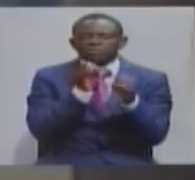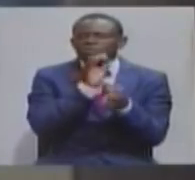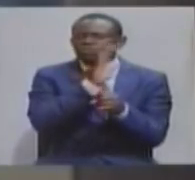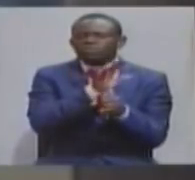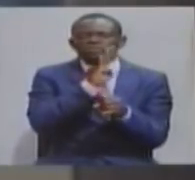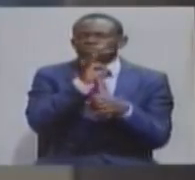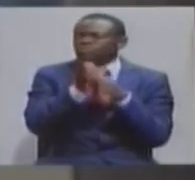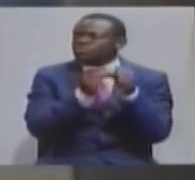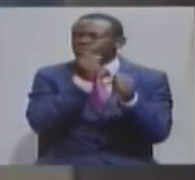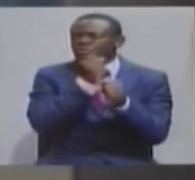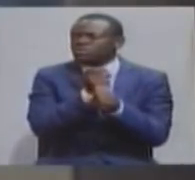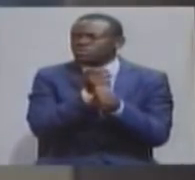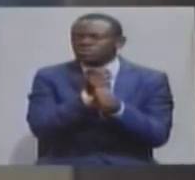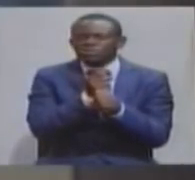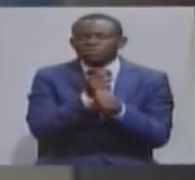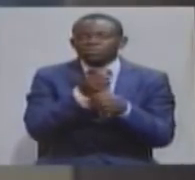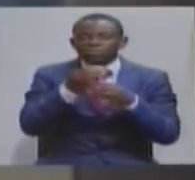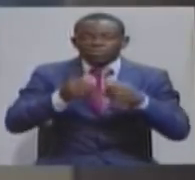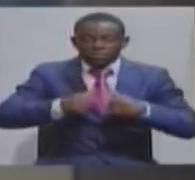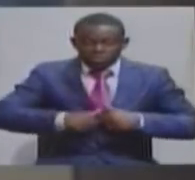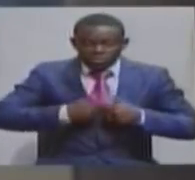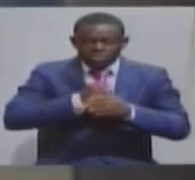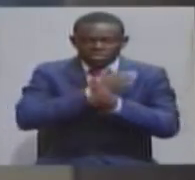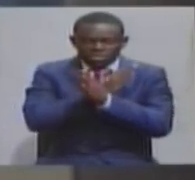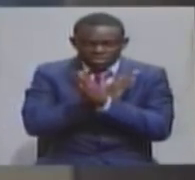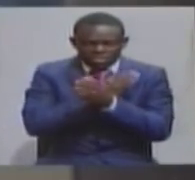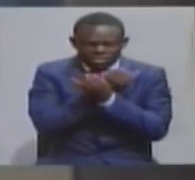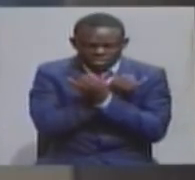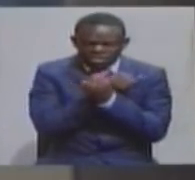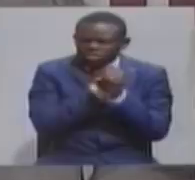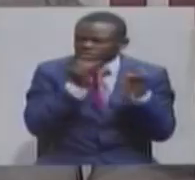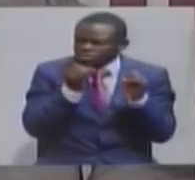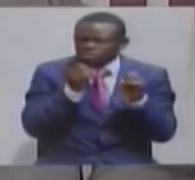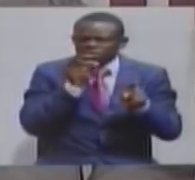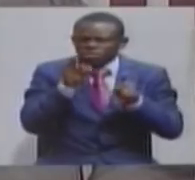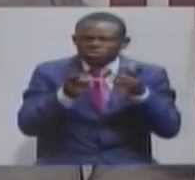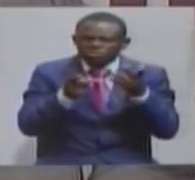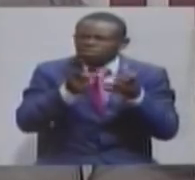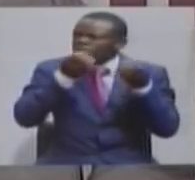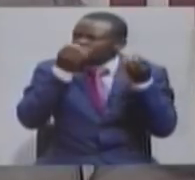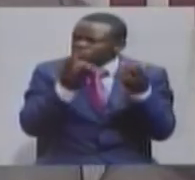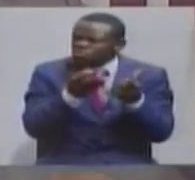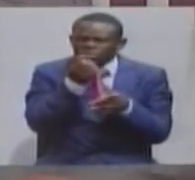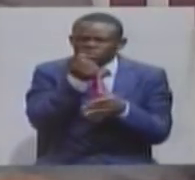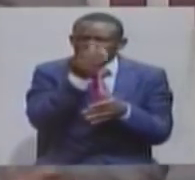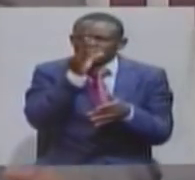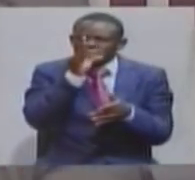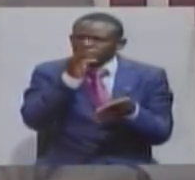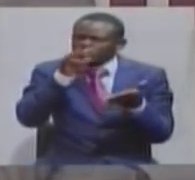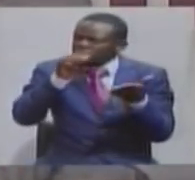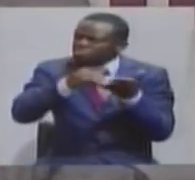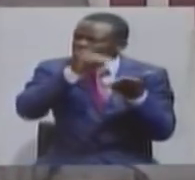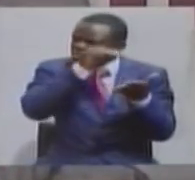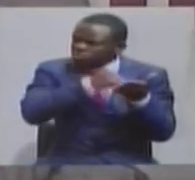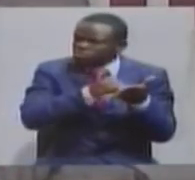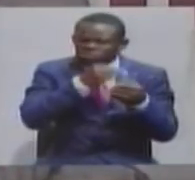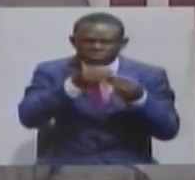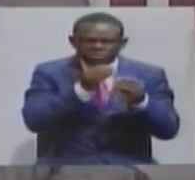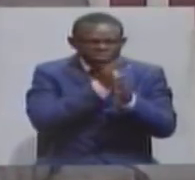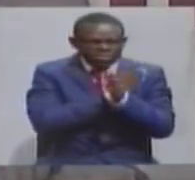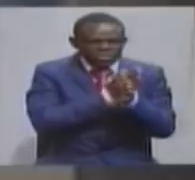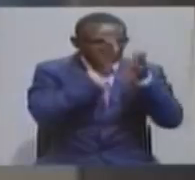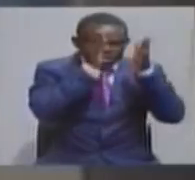to ourselves to say, in the whole country of the 16 million Zambians, we can't find one person who can come and chair a meeting? Just like we